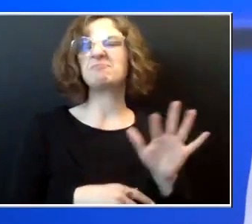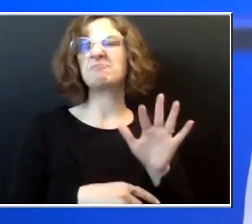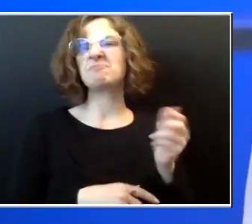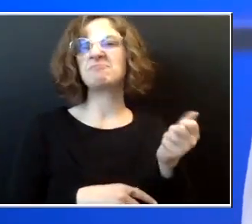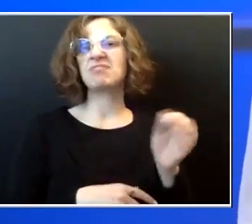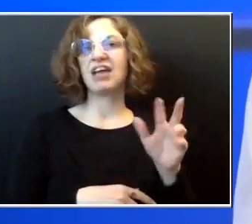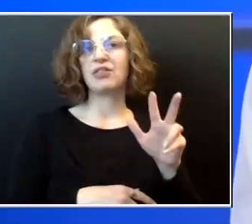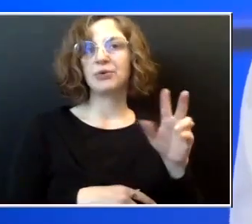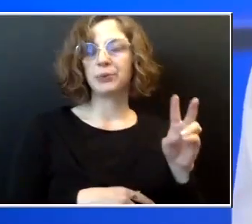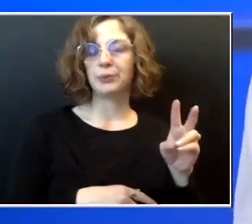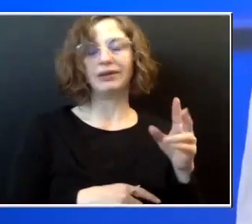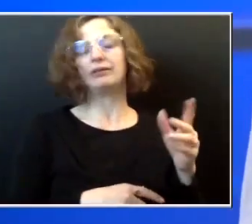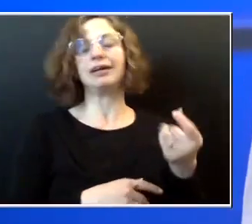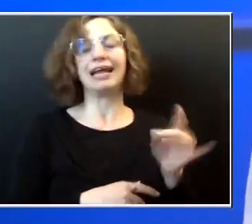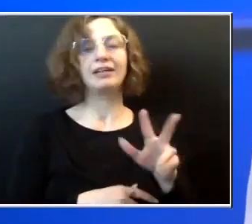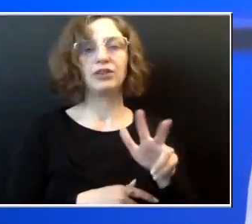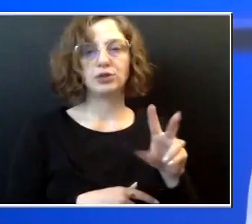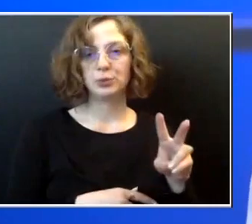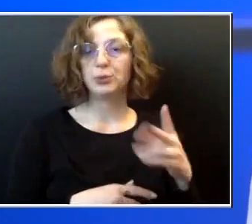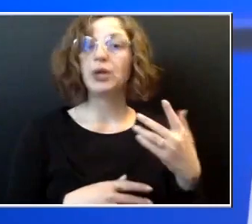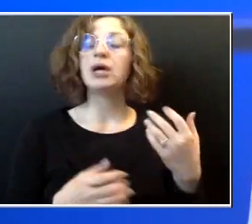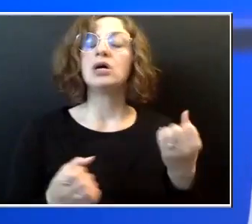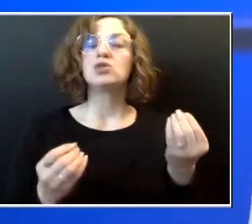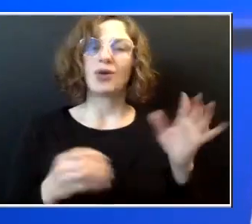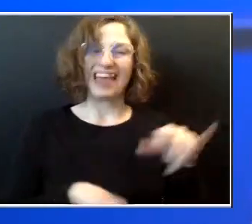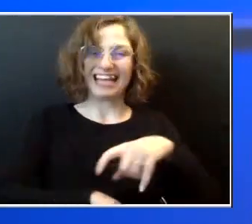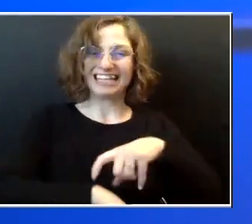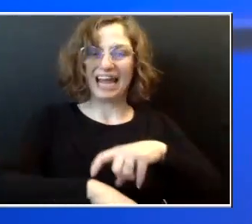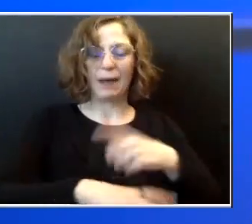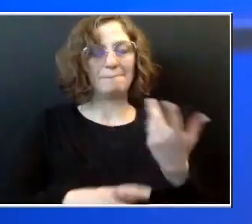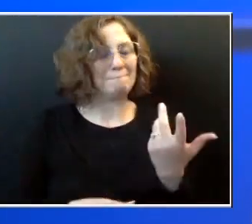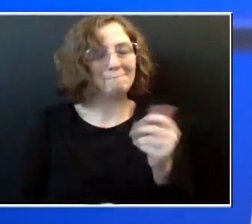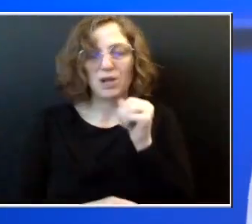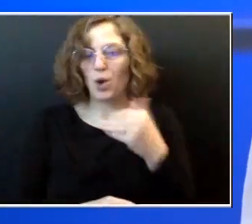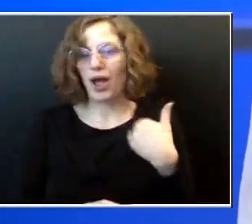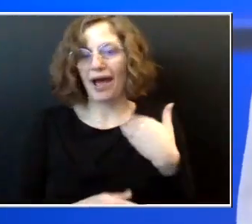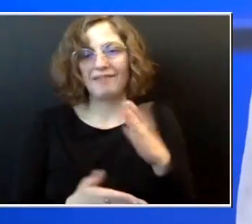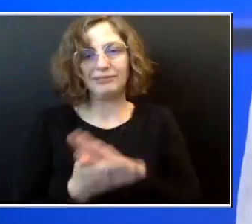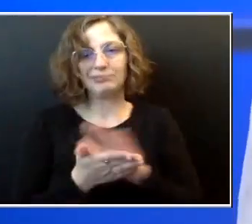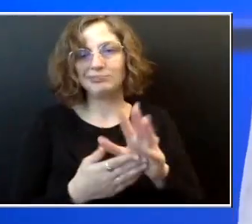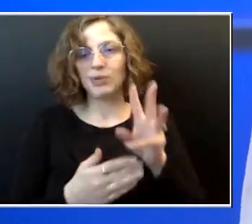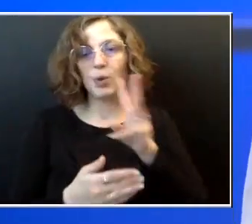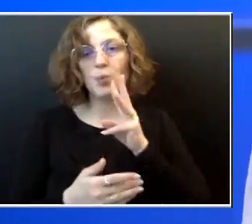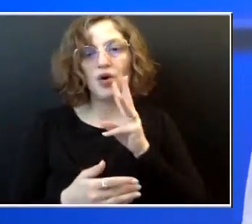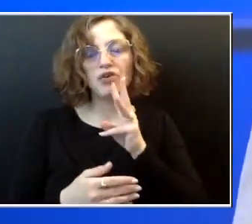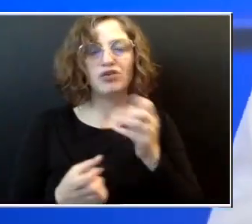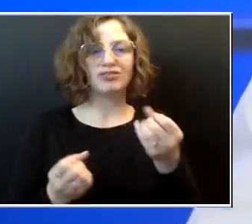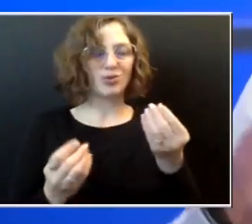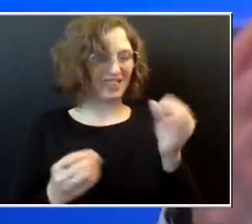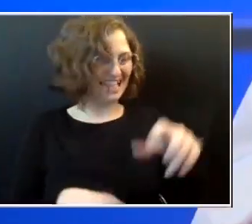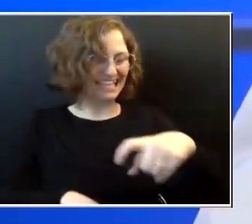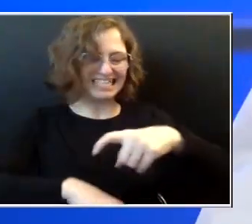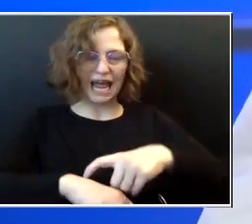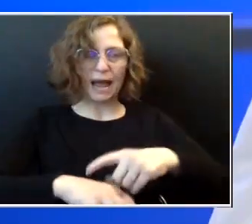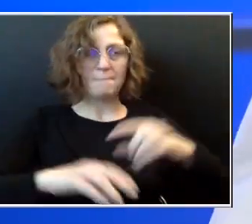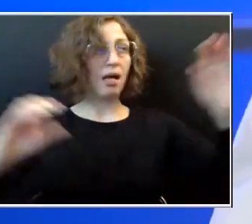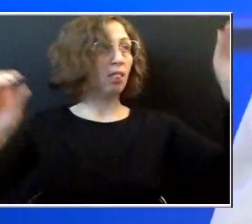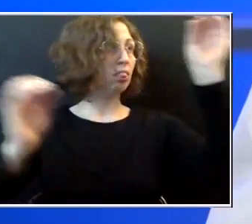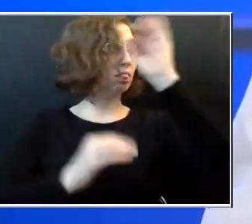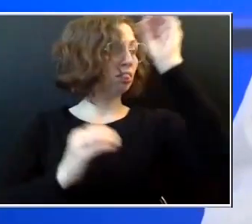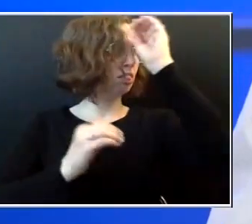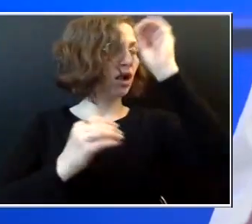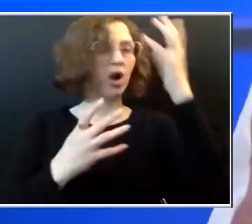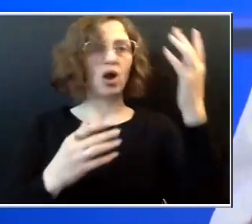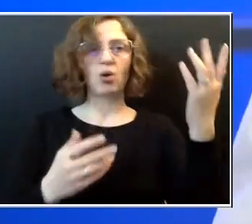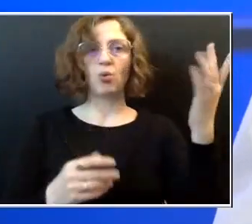at that time, sanitary water systems. And no one knew what the cause was at that point. And cholera came like this all through the 19th